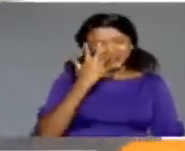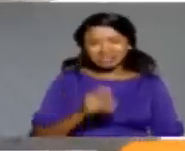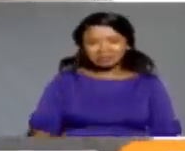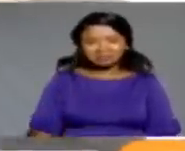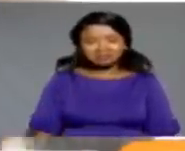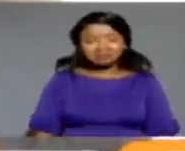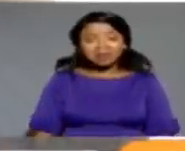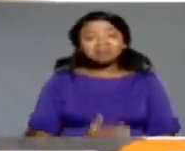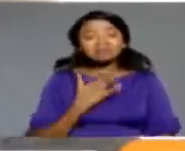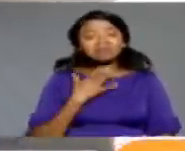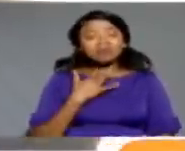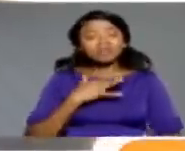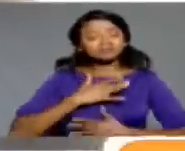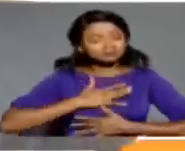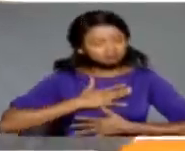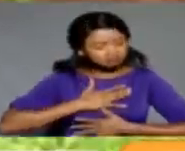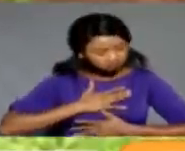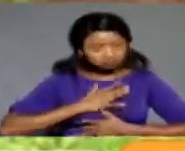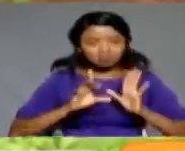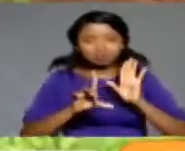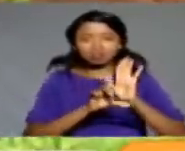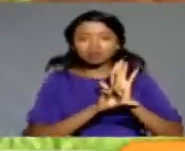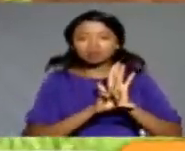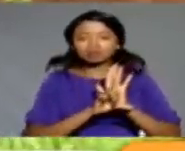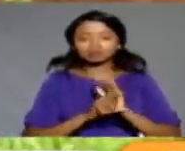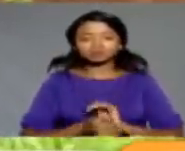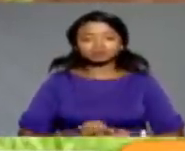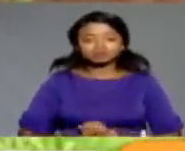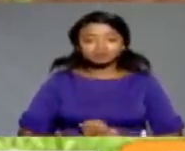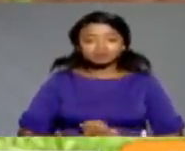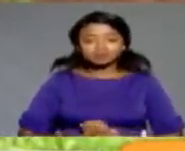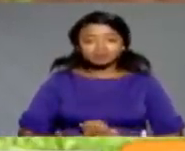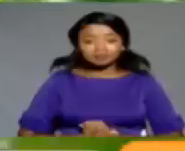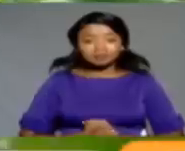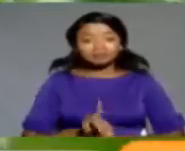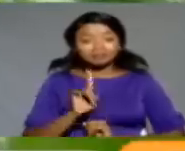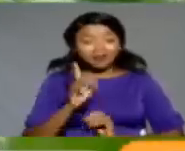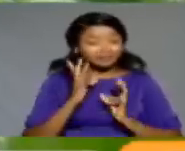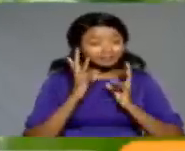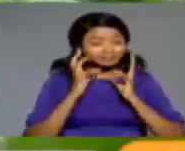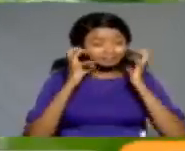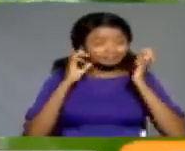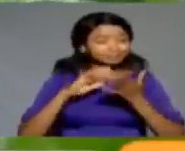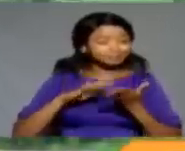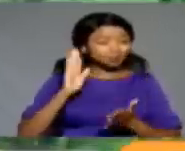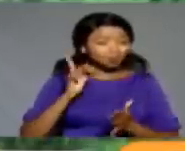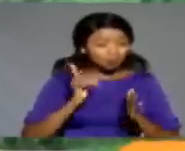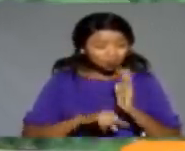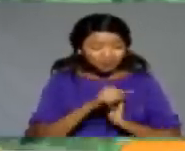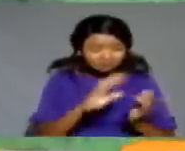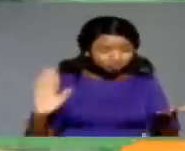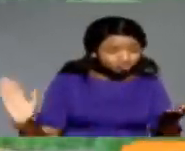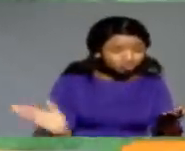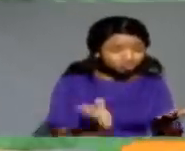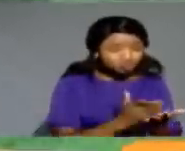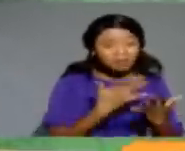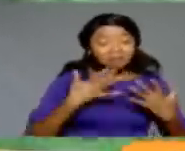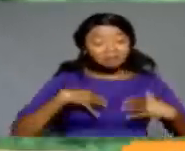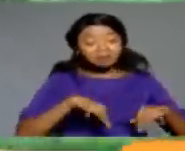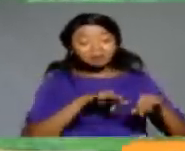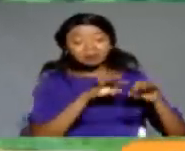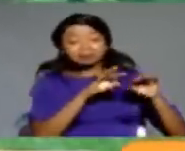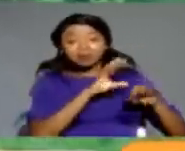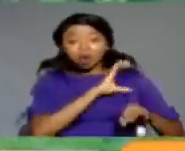hii ambao tunaheshimu sheria. Of utmost concern is that the destruction of the tea plantation occurred under the watchful eyes of